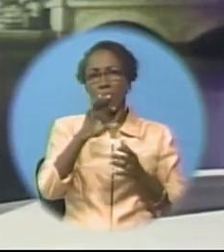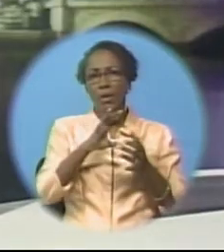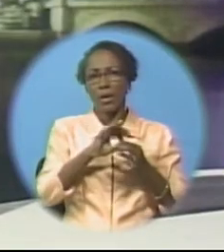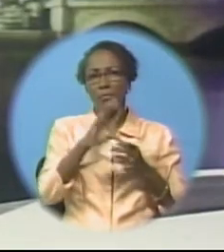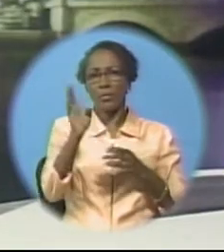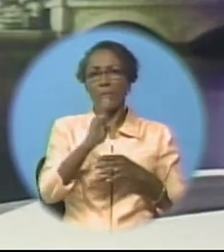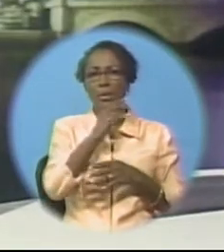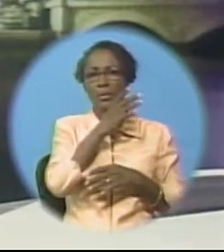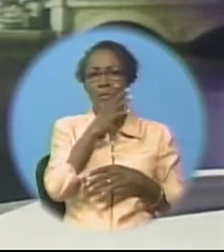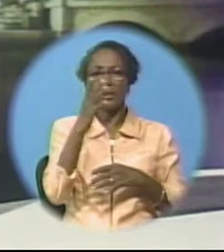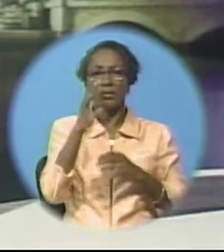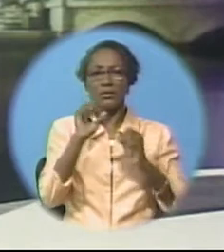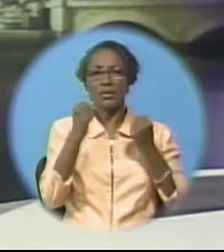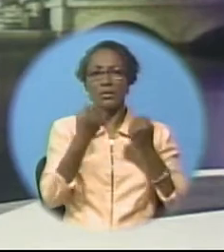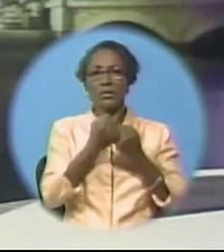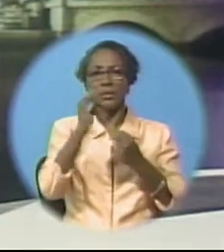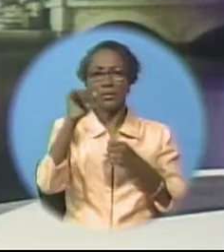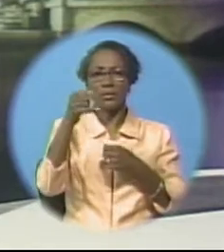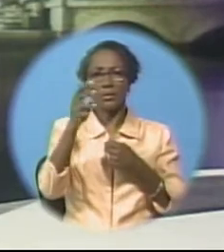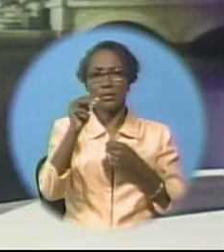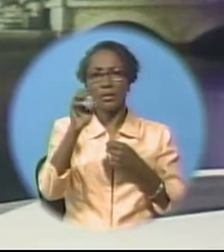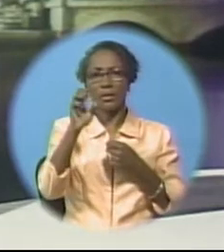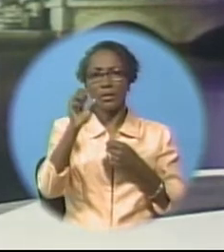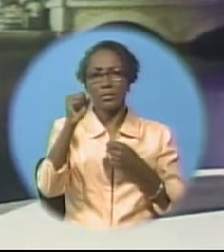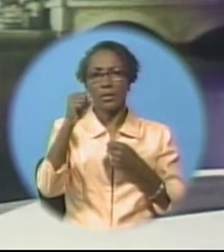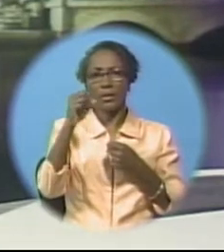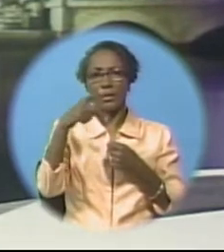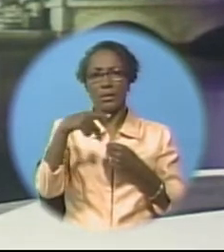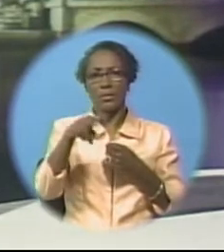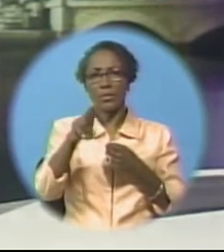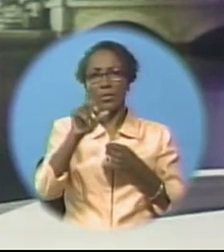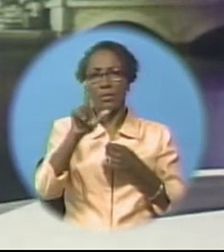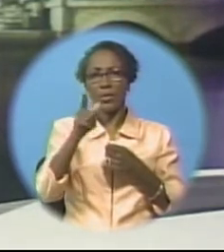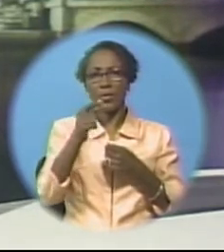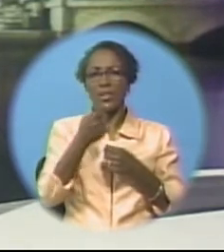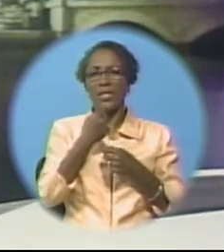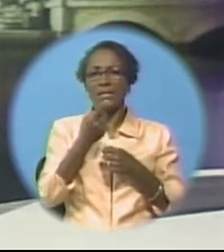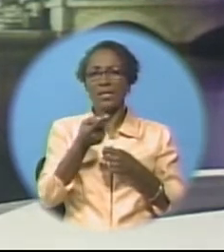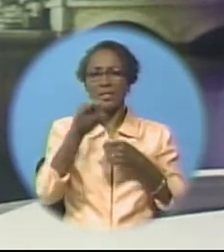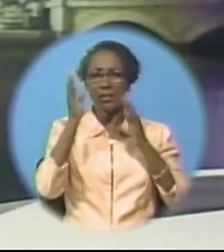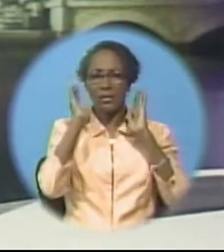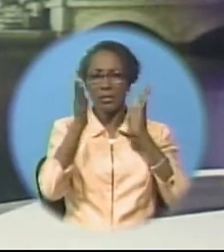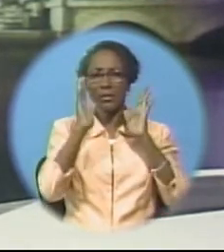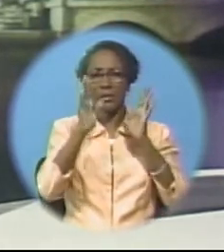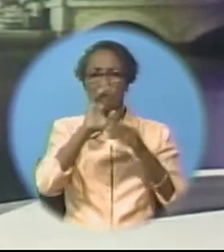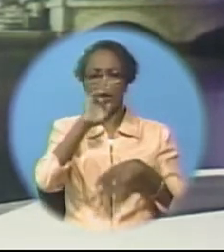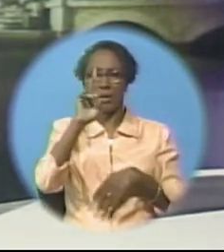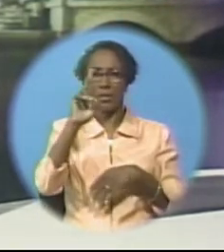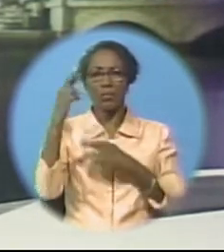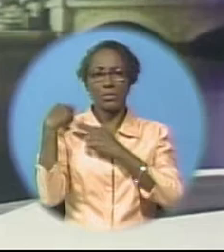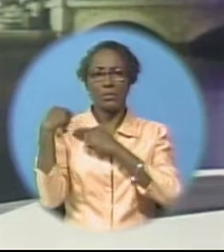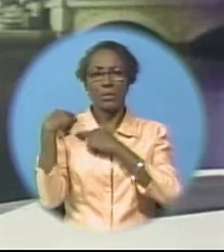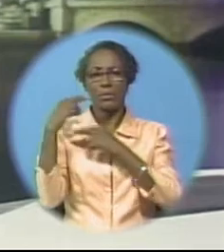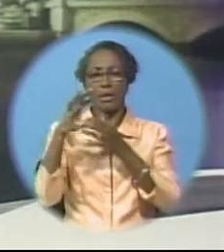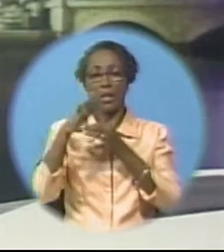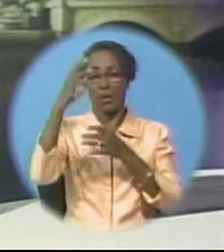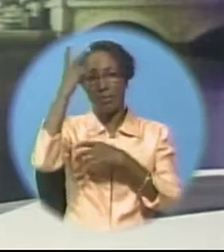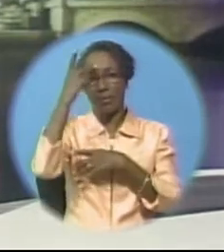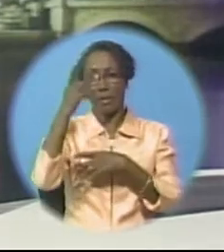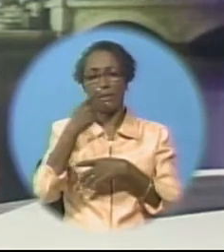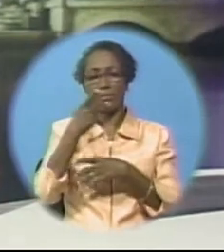Executive Officer of the Barbados Agricultural Society, James Paul, placed special attention on the role of the parents of the